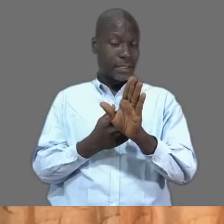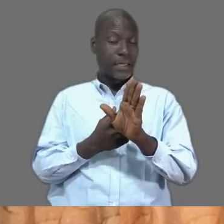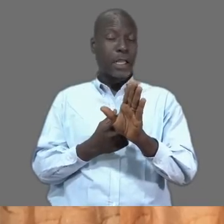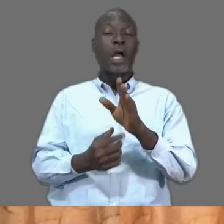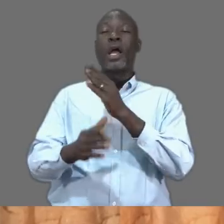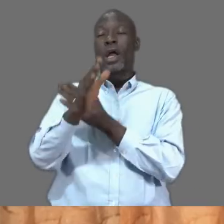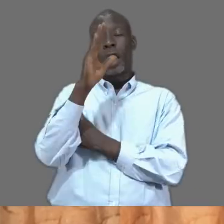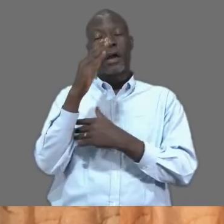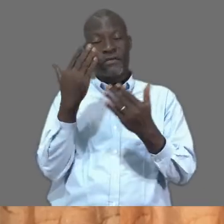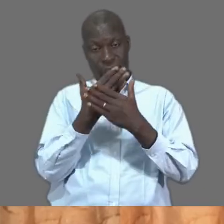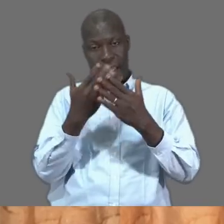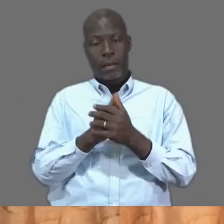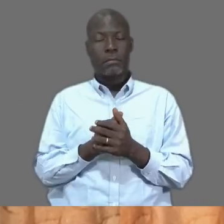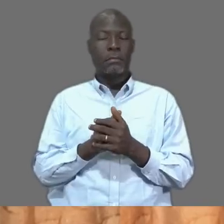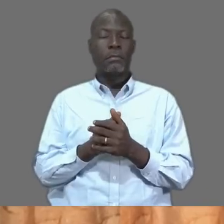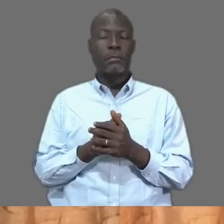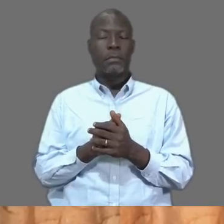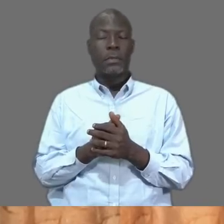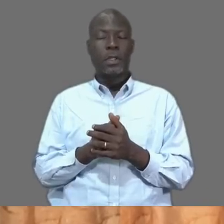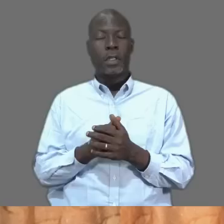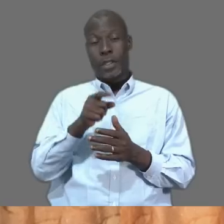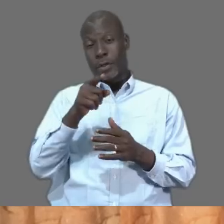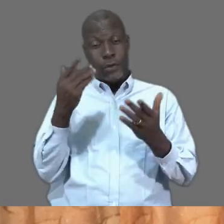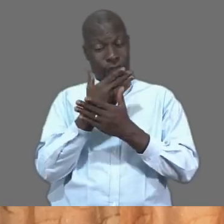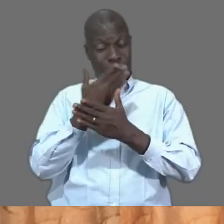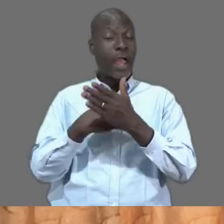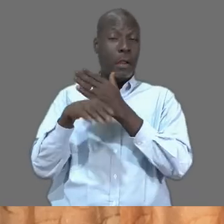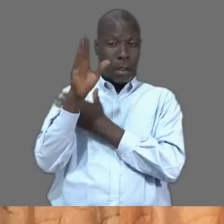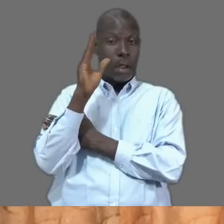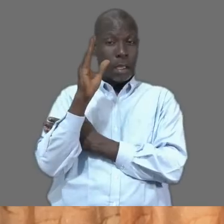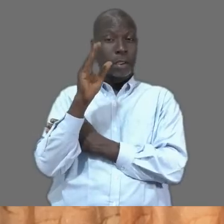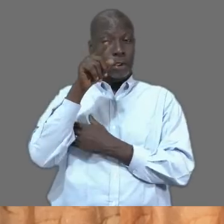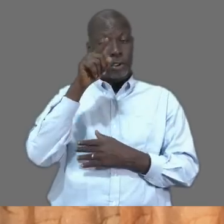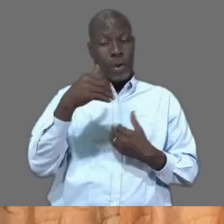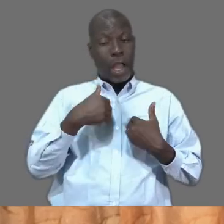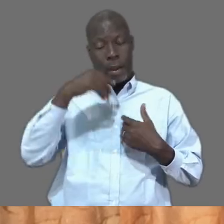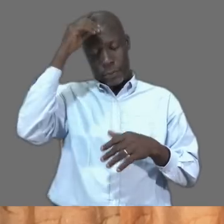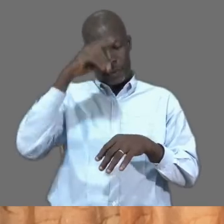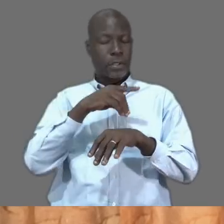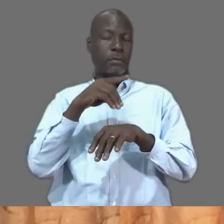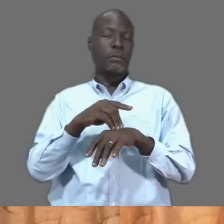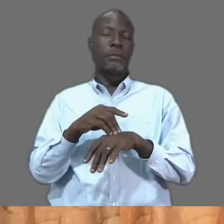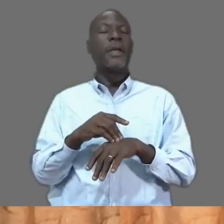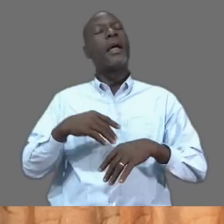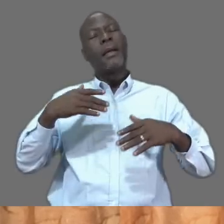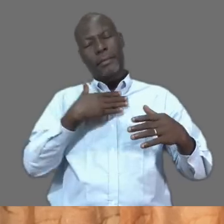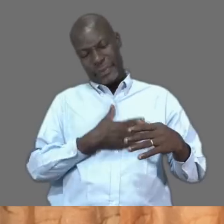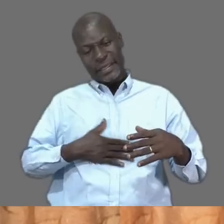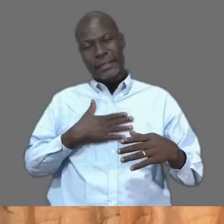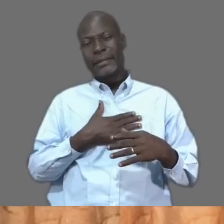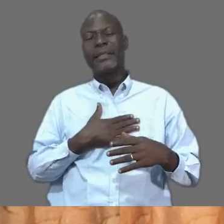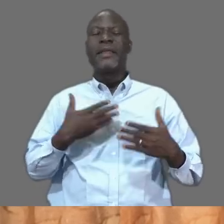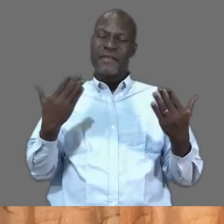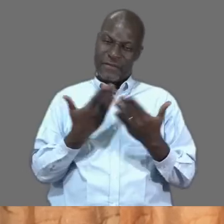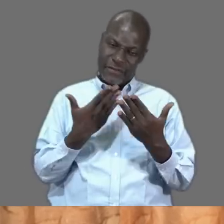ani onyankopon esuro anopa mi baba ka kira wo se suro onyankopon